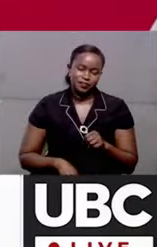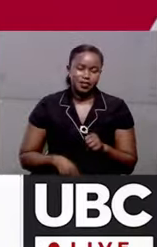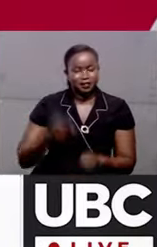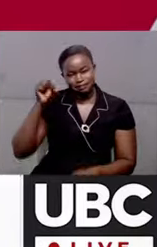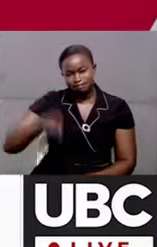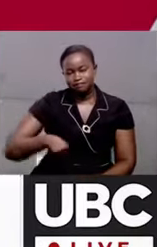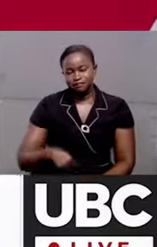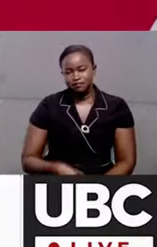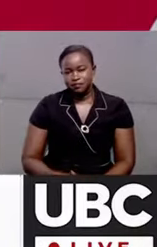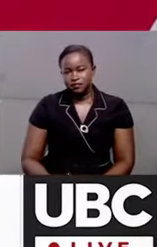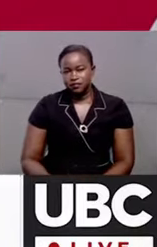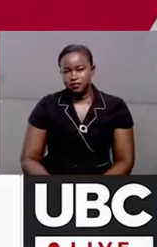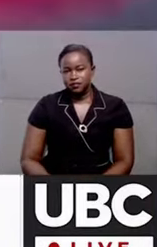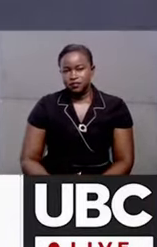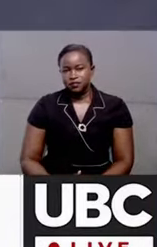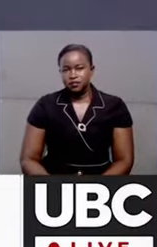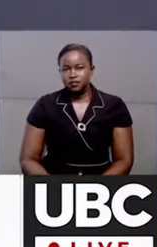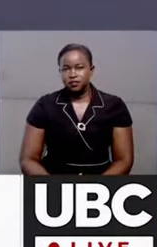it.